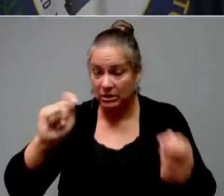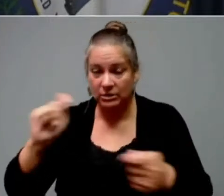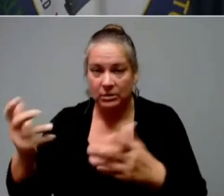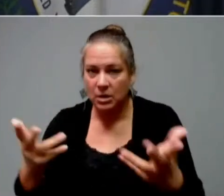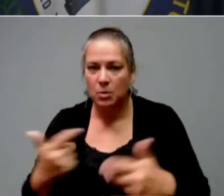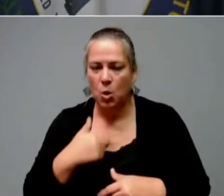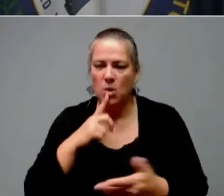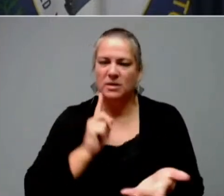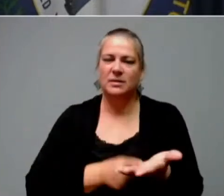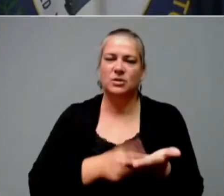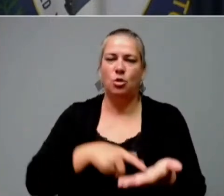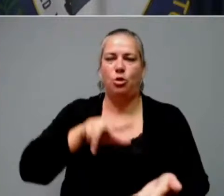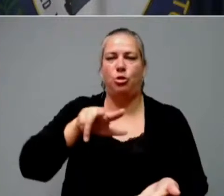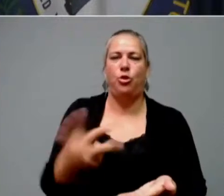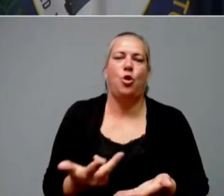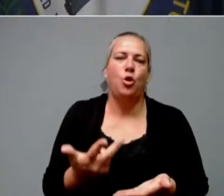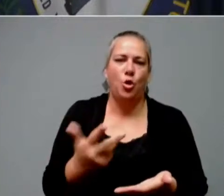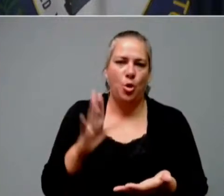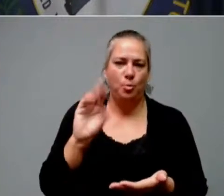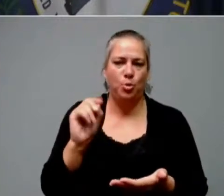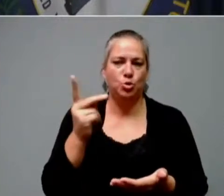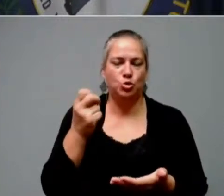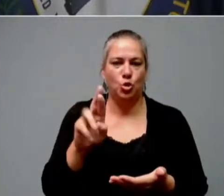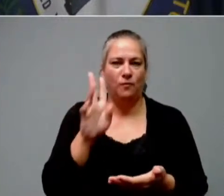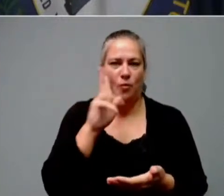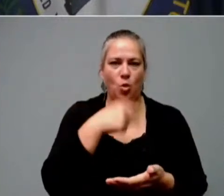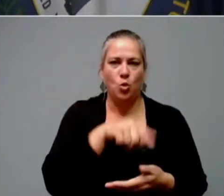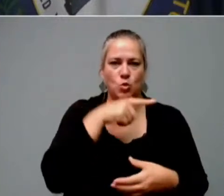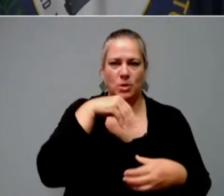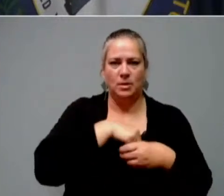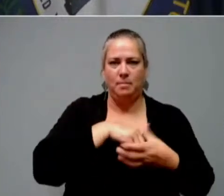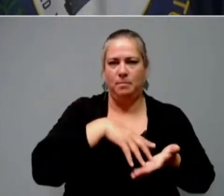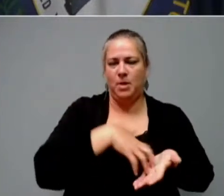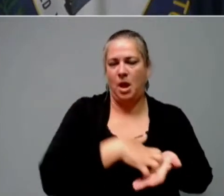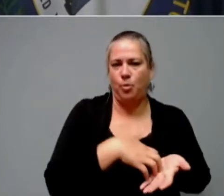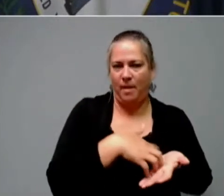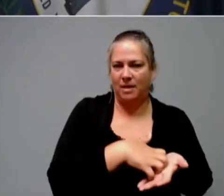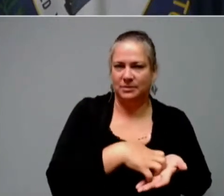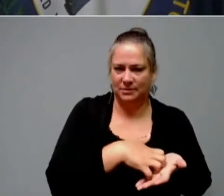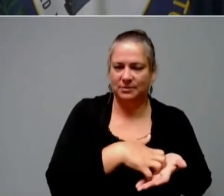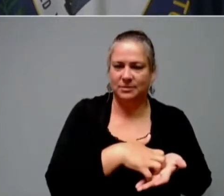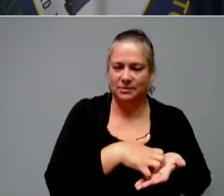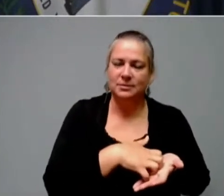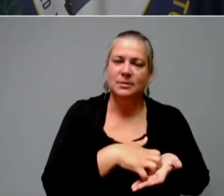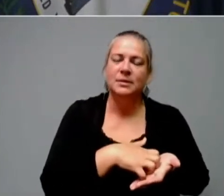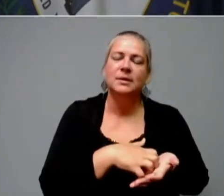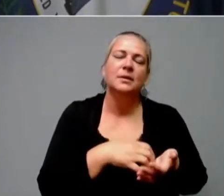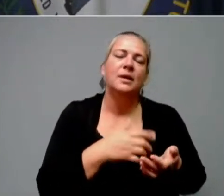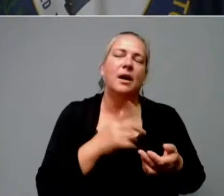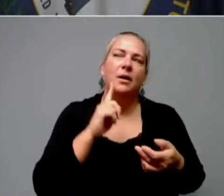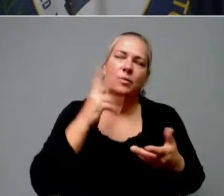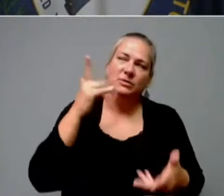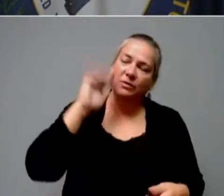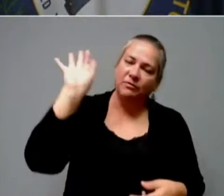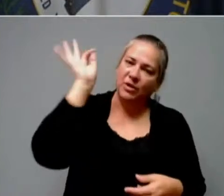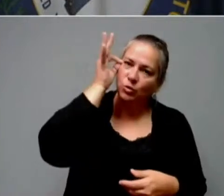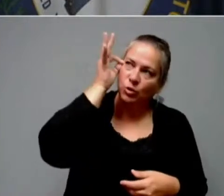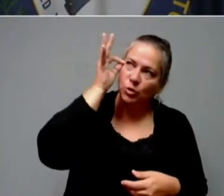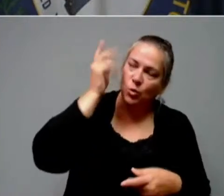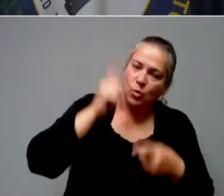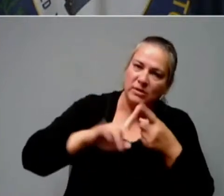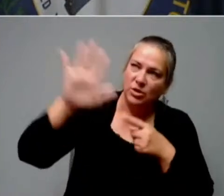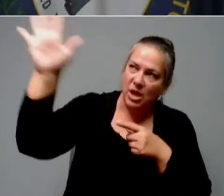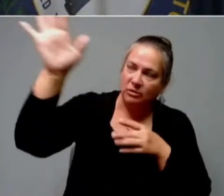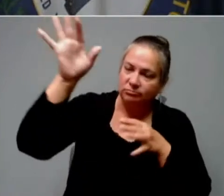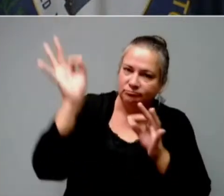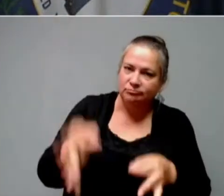for immunocompromised. We'll have to wait by any decision by the federal administration on anything different on boosters